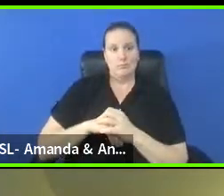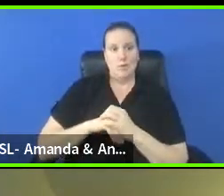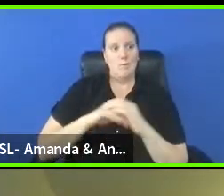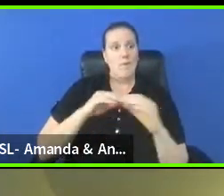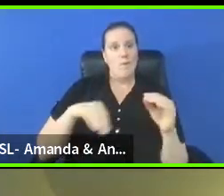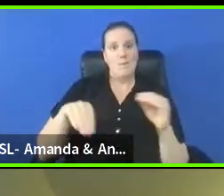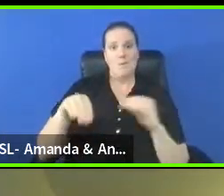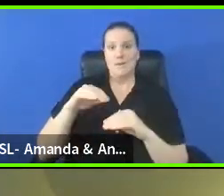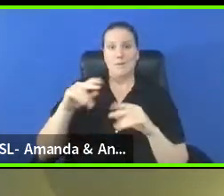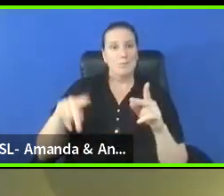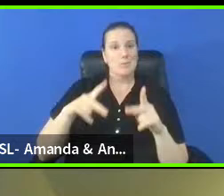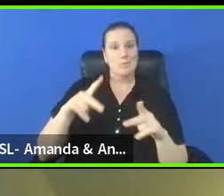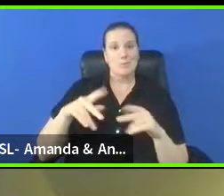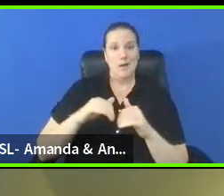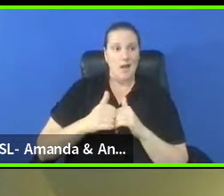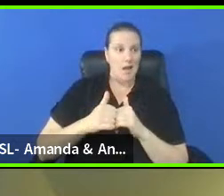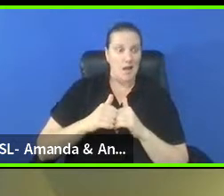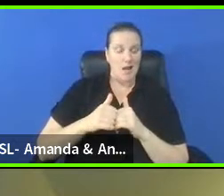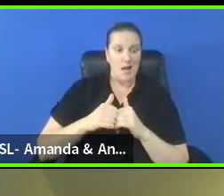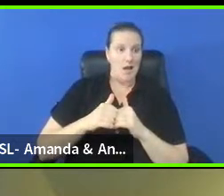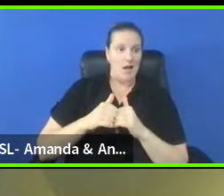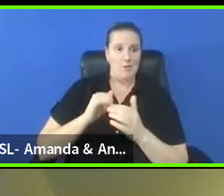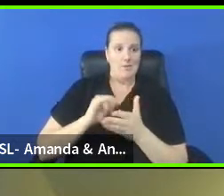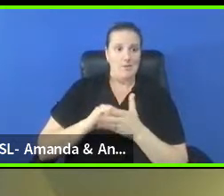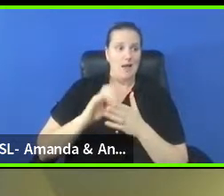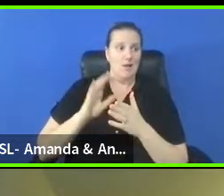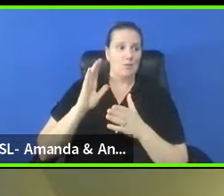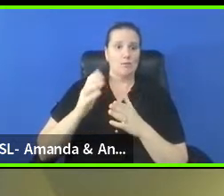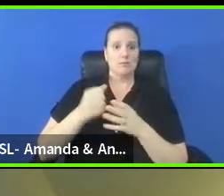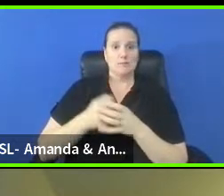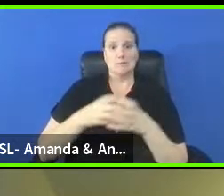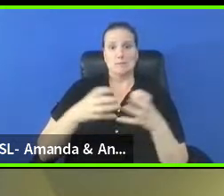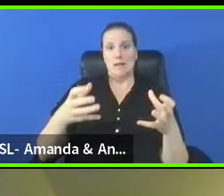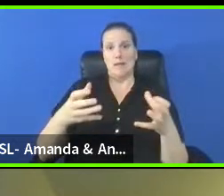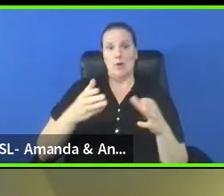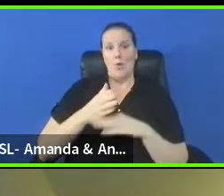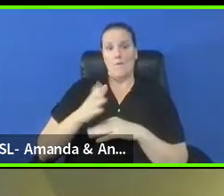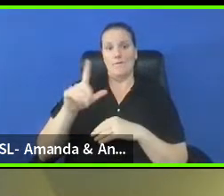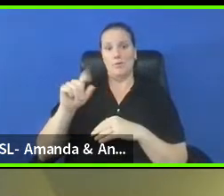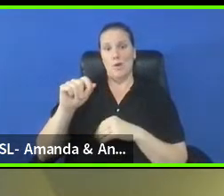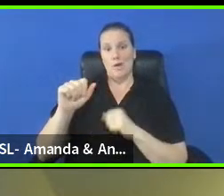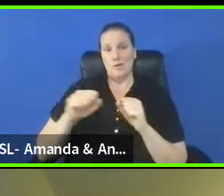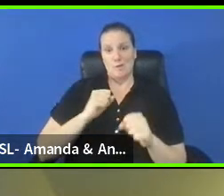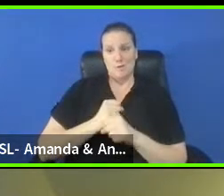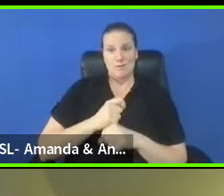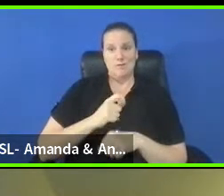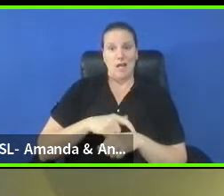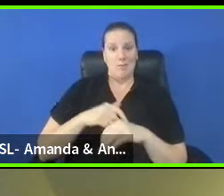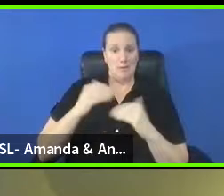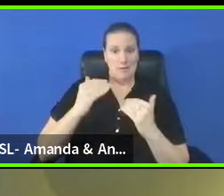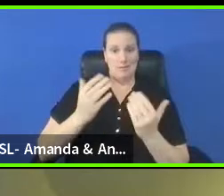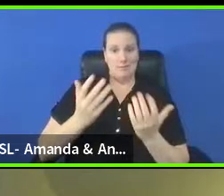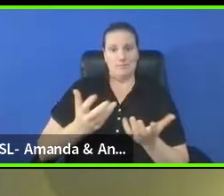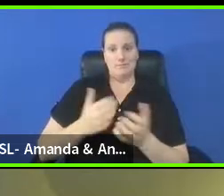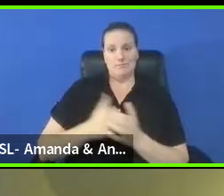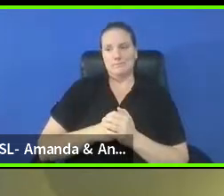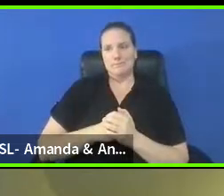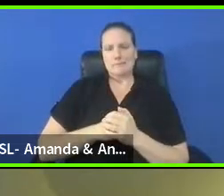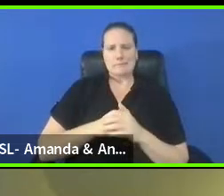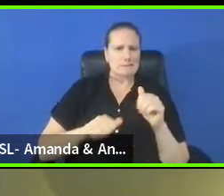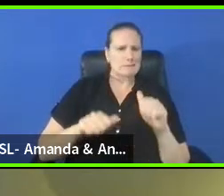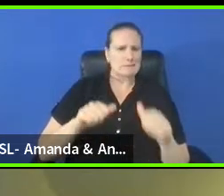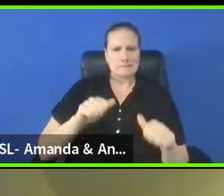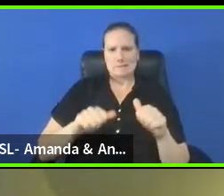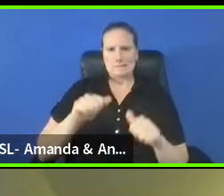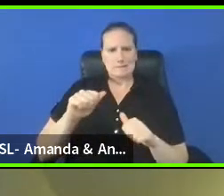mobility of folks, how that will expand beyond that 20-year time window. It's just very iffy to look